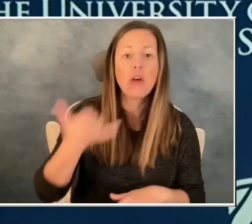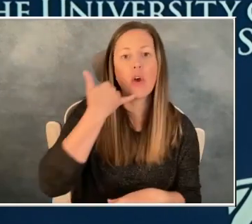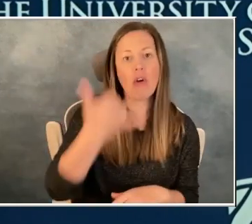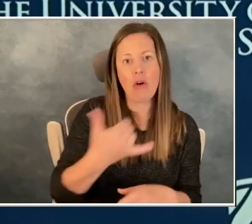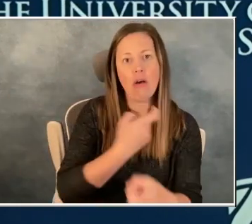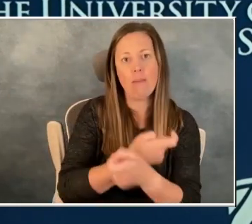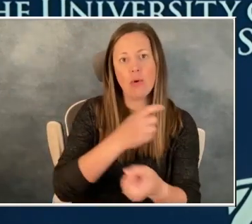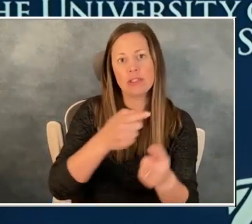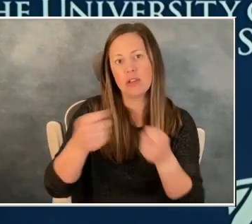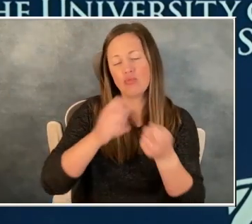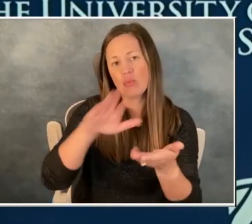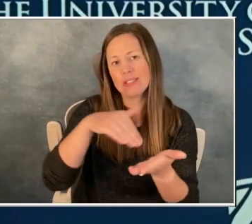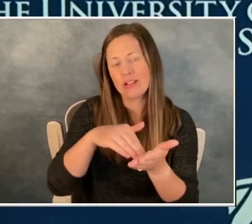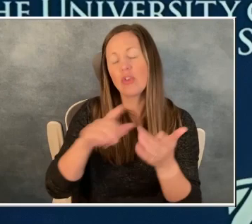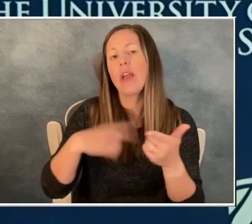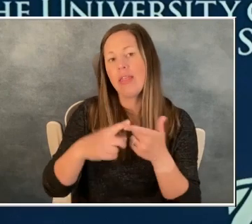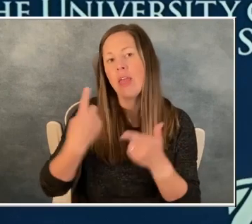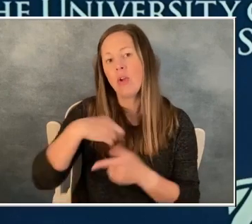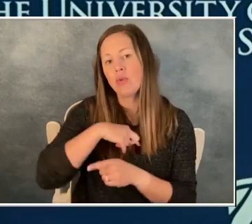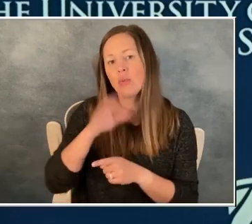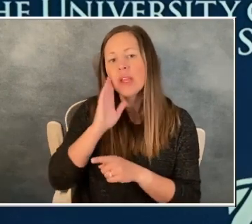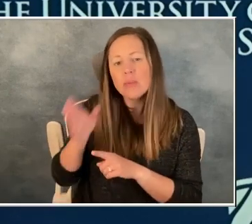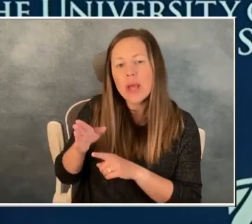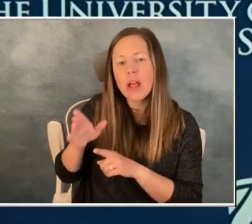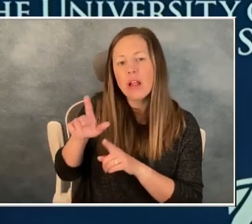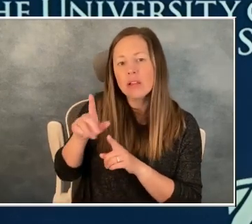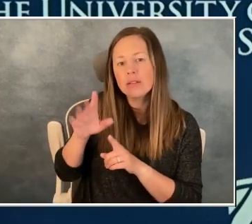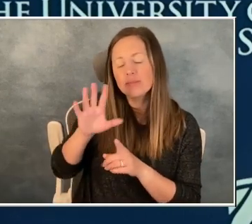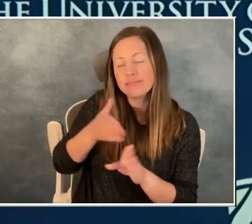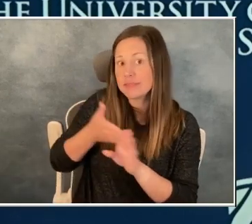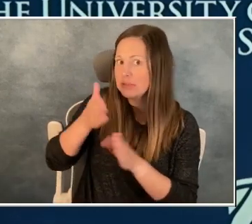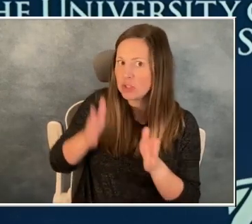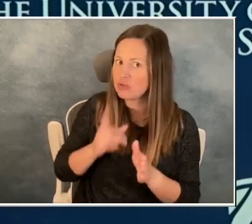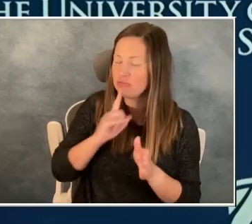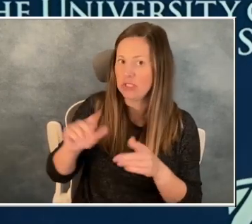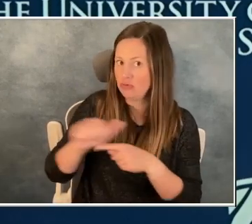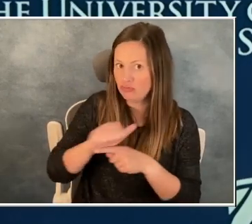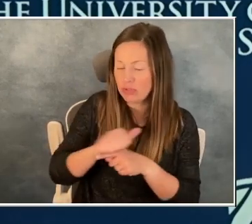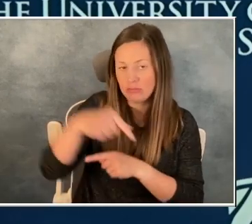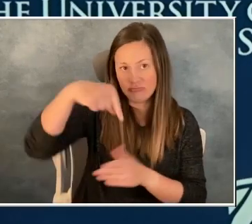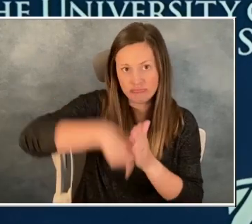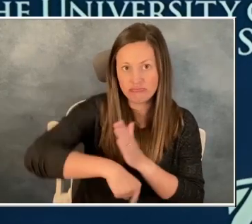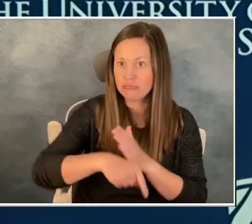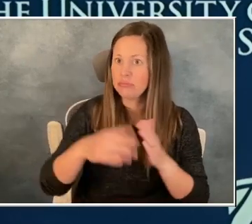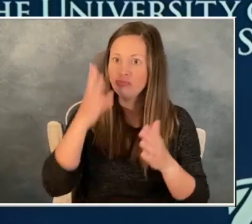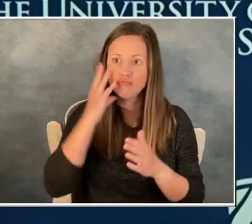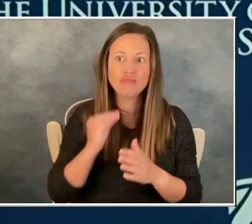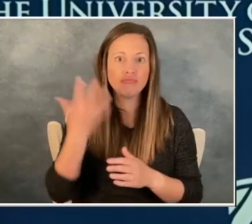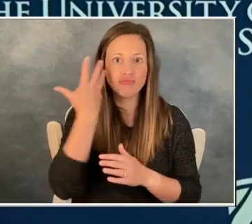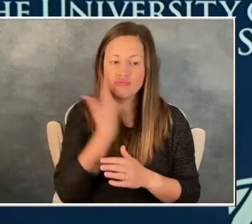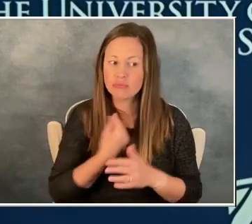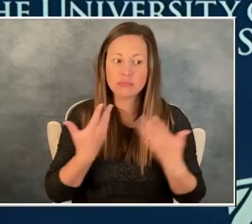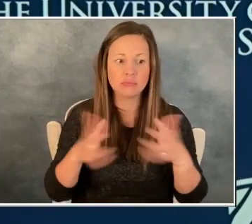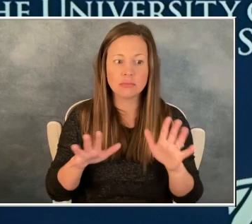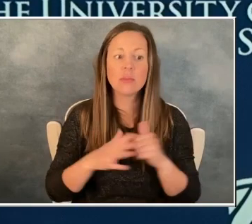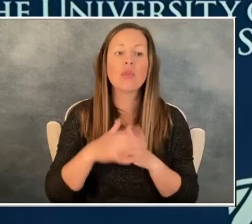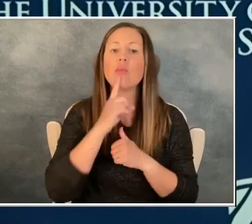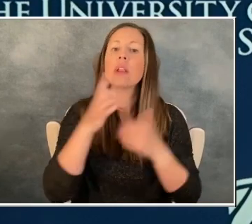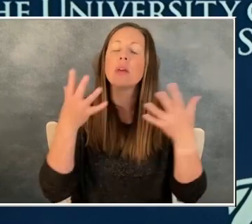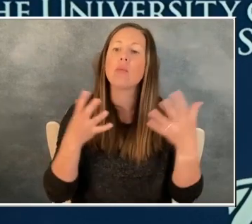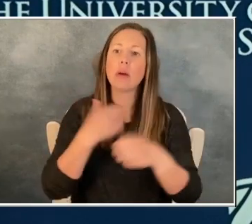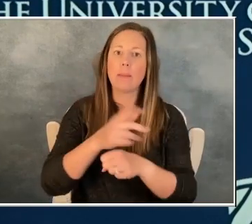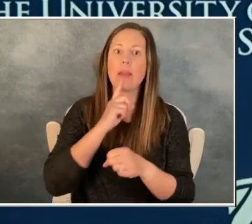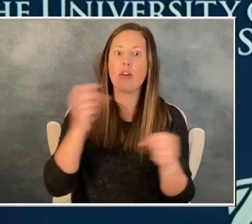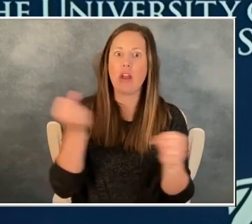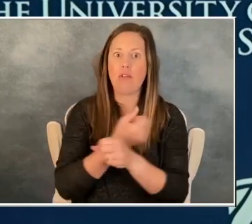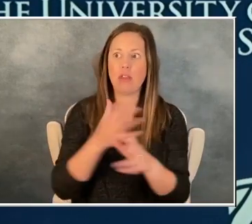we will basically, our specialists are all highly trained. They've been doing this for a long time. We want to basically keep everything calm